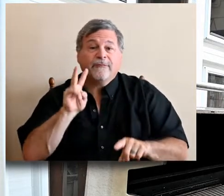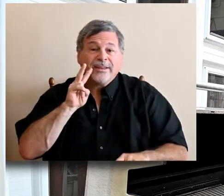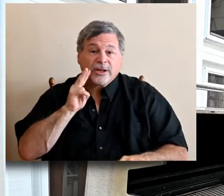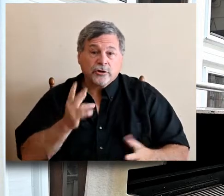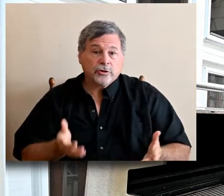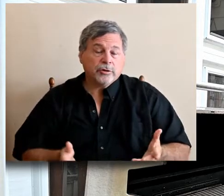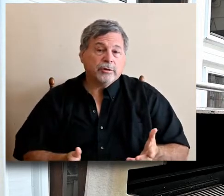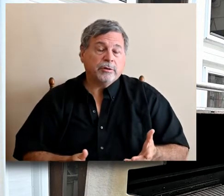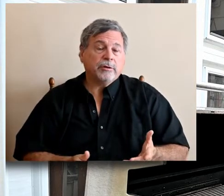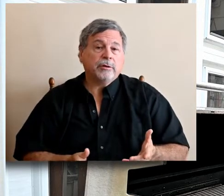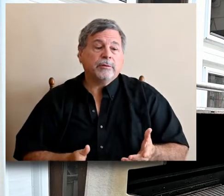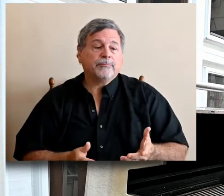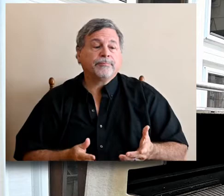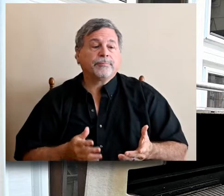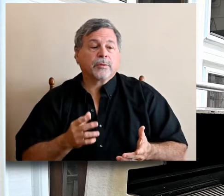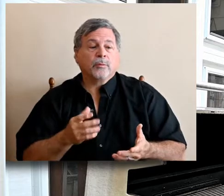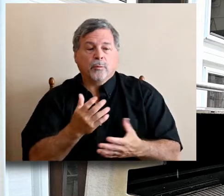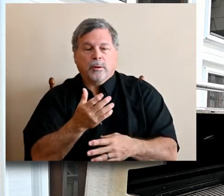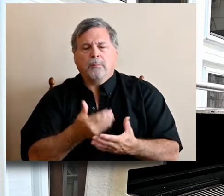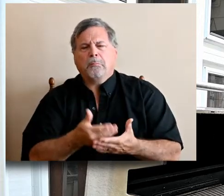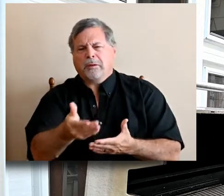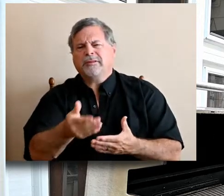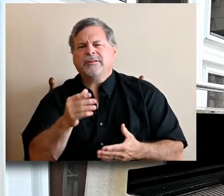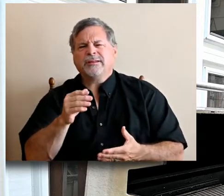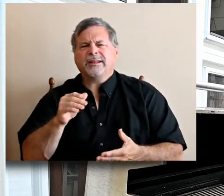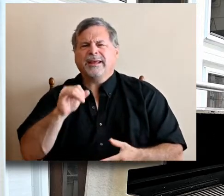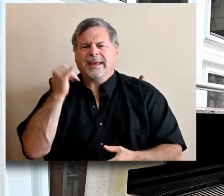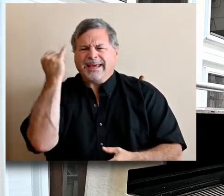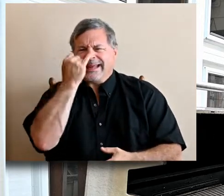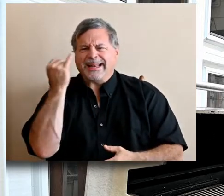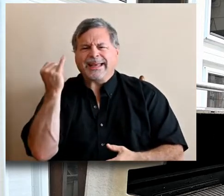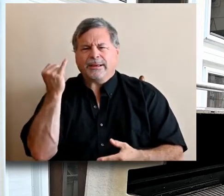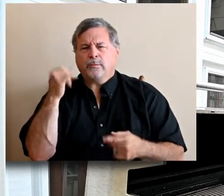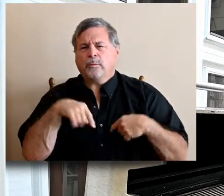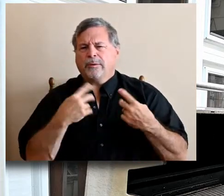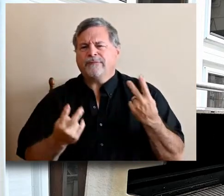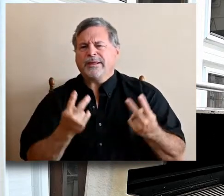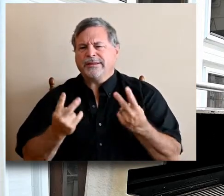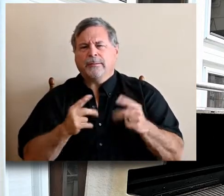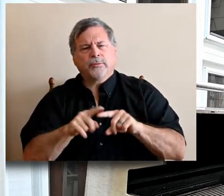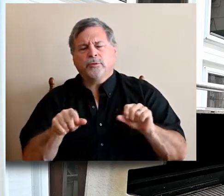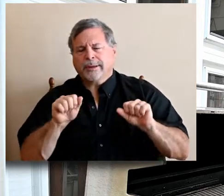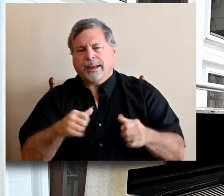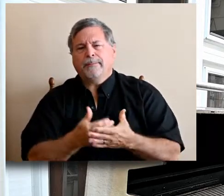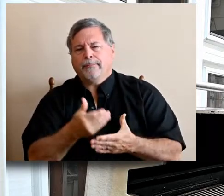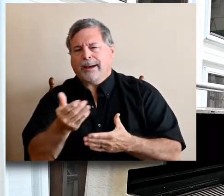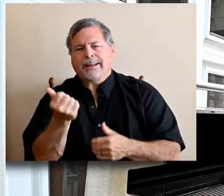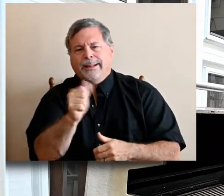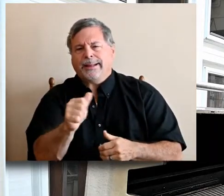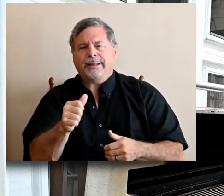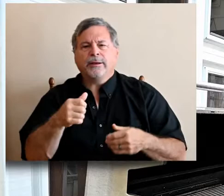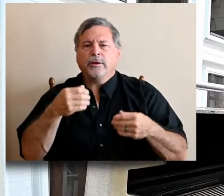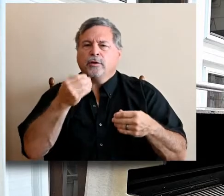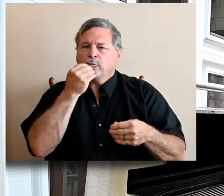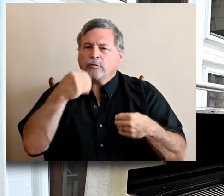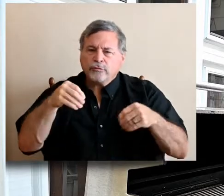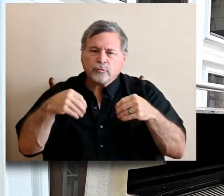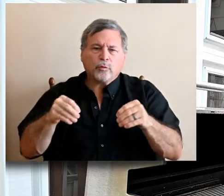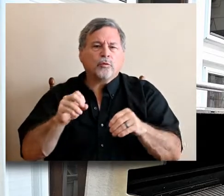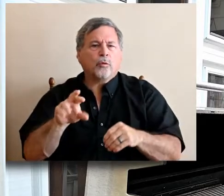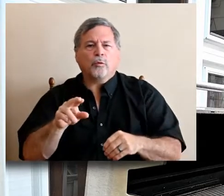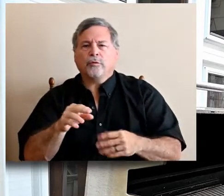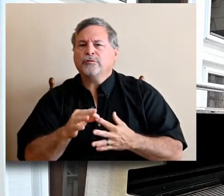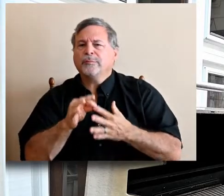vinegar. This is one that we actually got in Italy when we were visiting, but you can get really good ones at any of your grocery stores